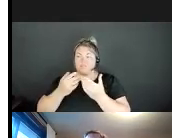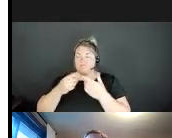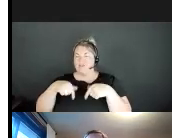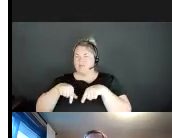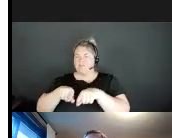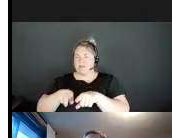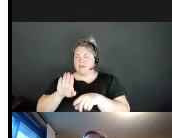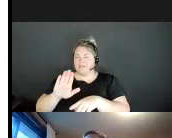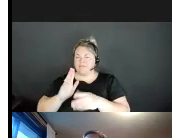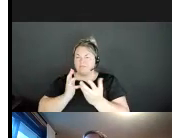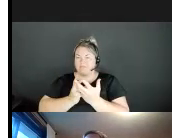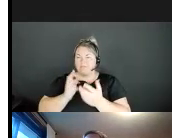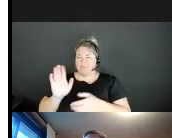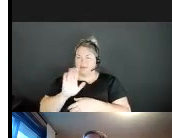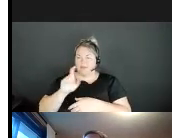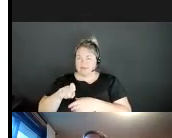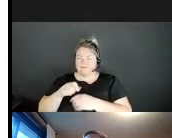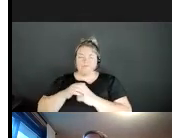slide.